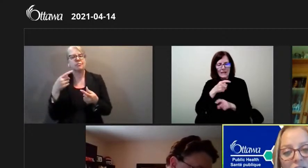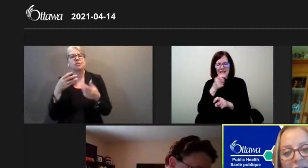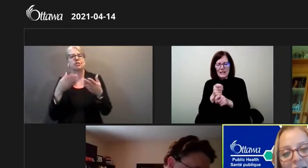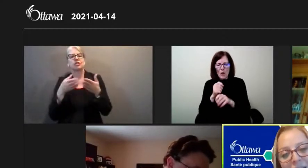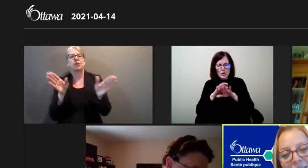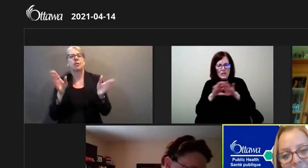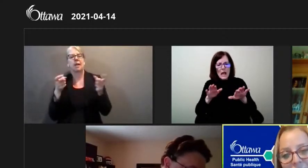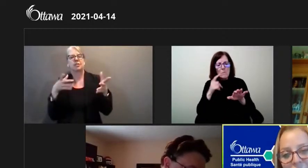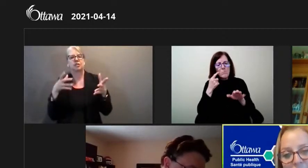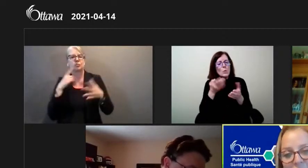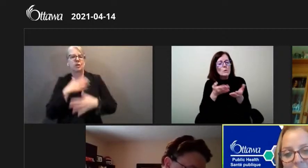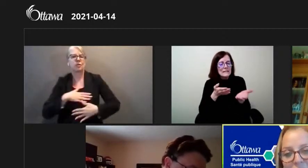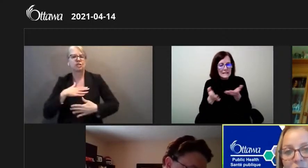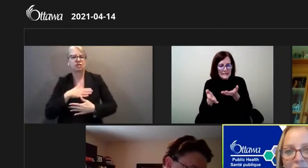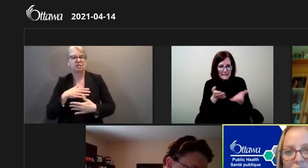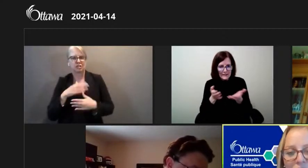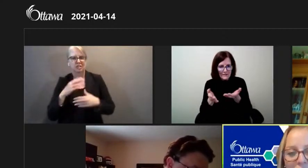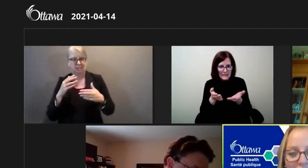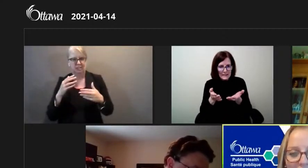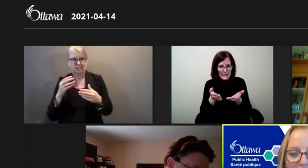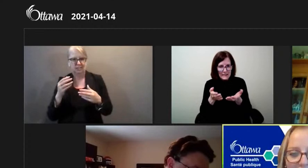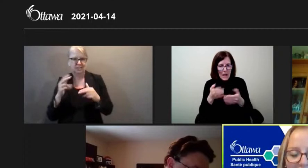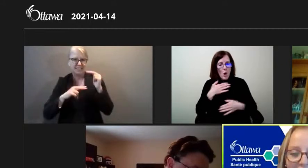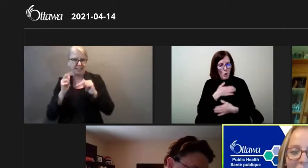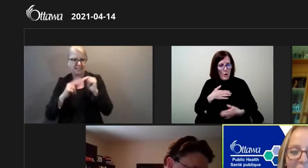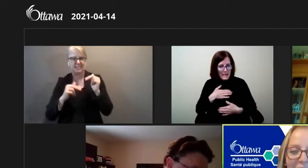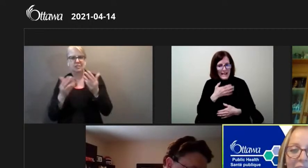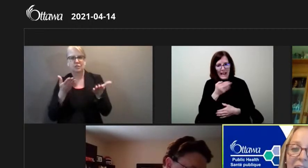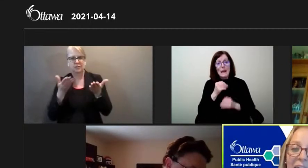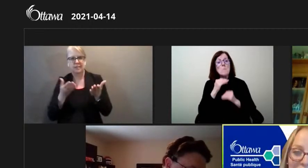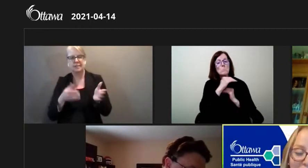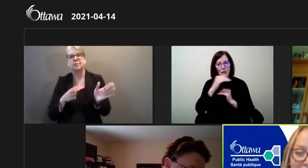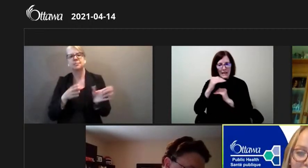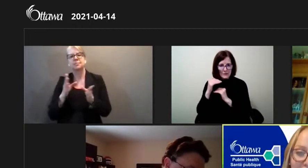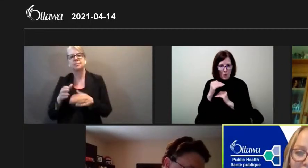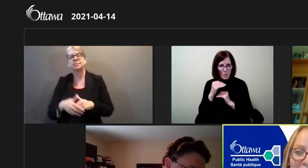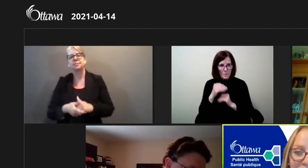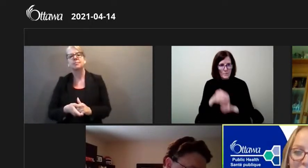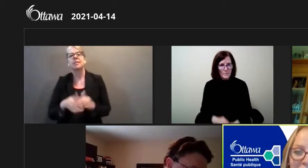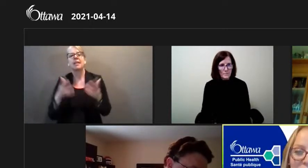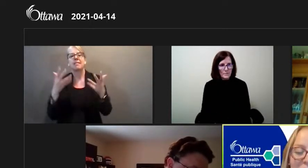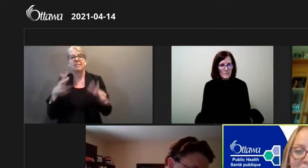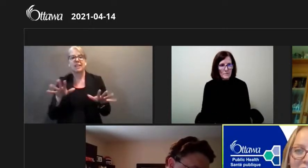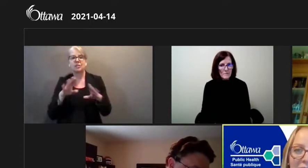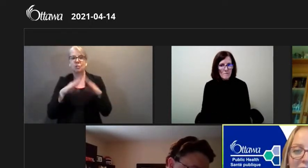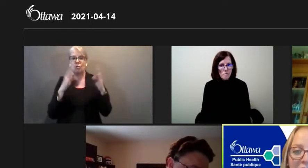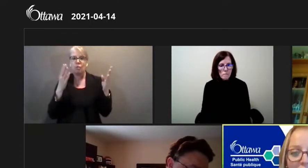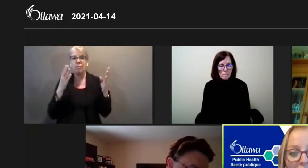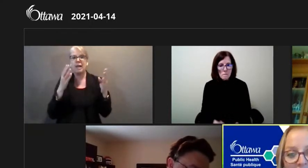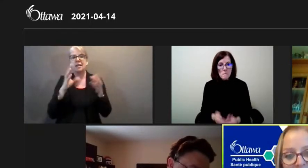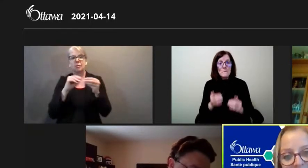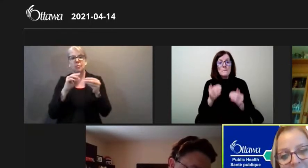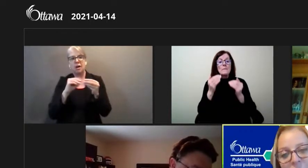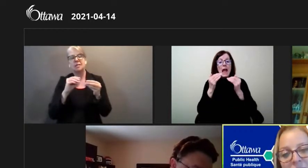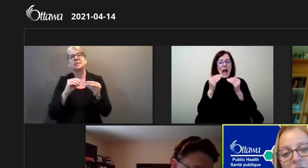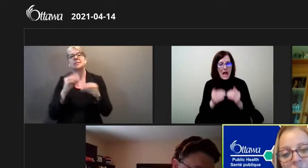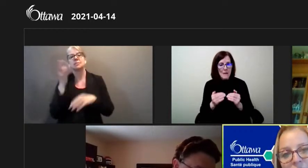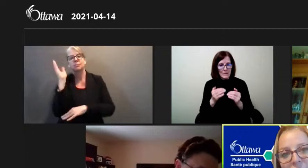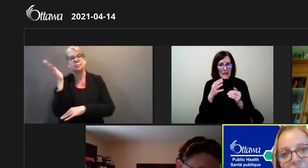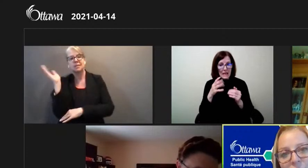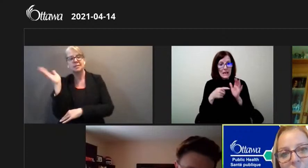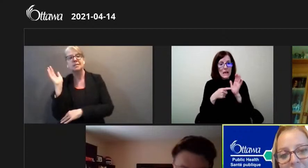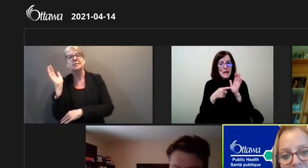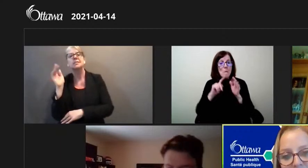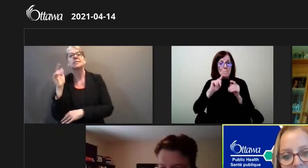Directeur Général des Services de Protection et d'Urgence. After opening remarks and presentations today, Councillor Keith Eglie will take